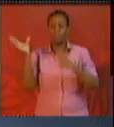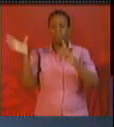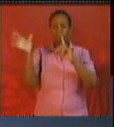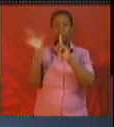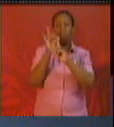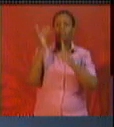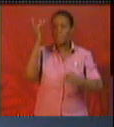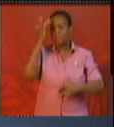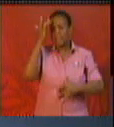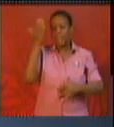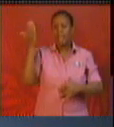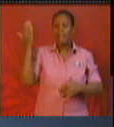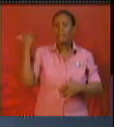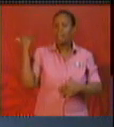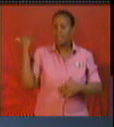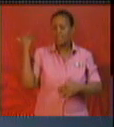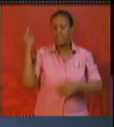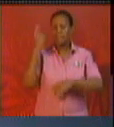couple of weeks ago?